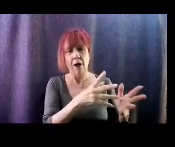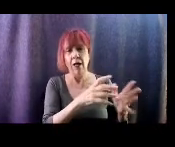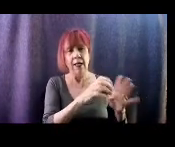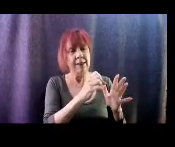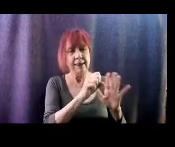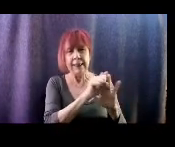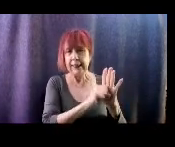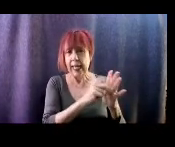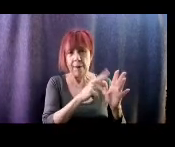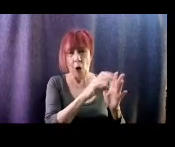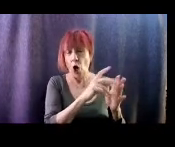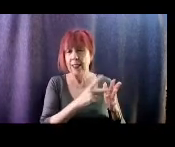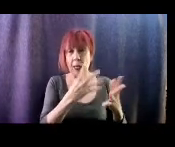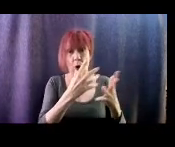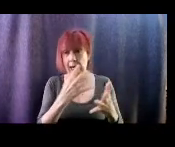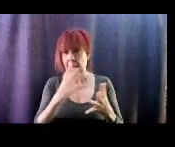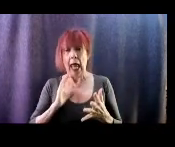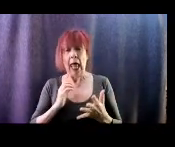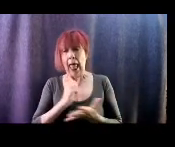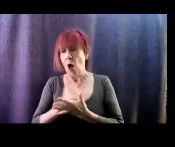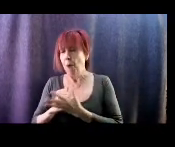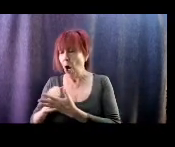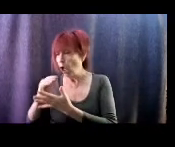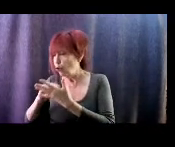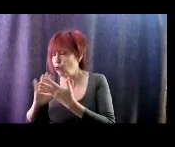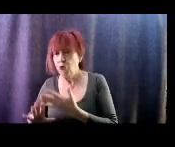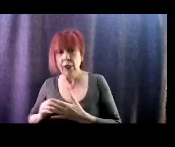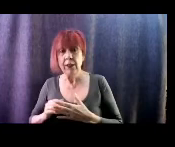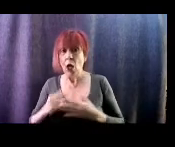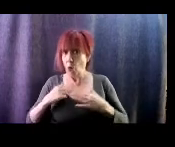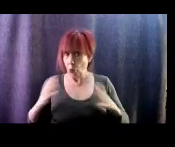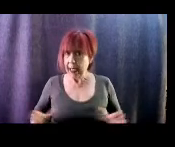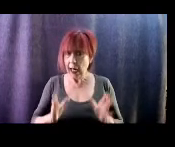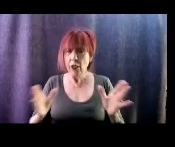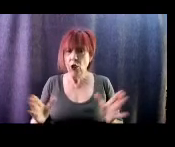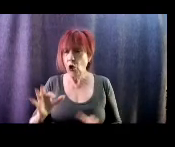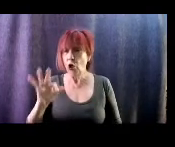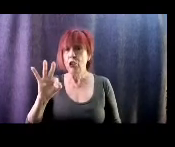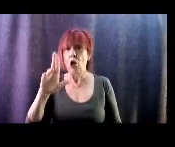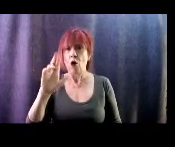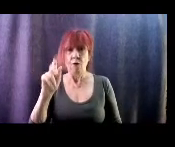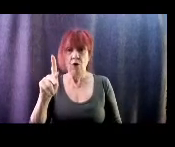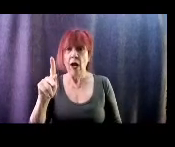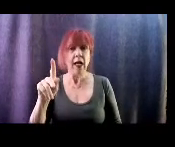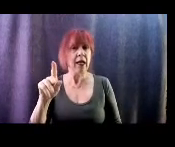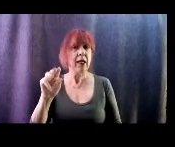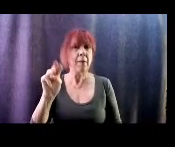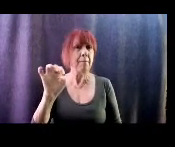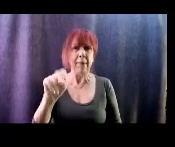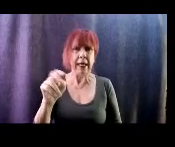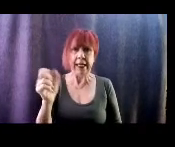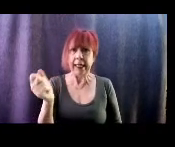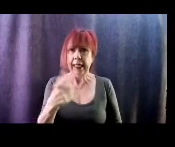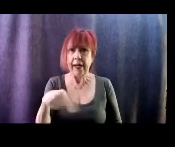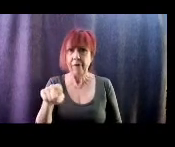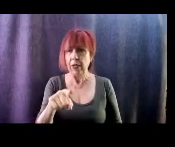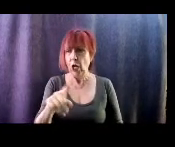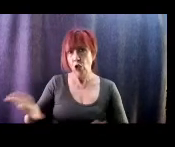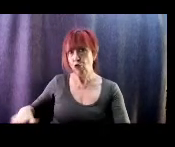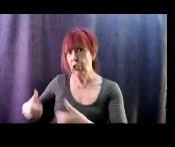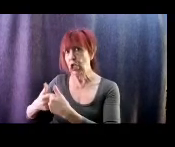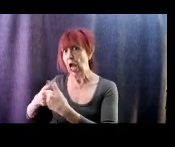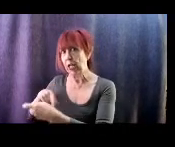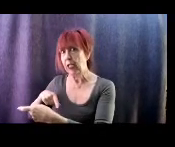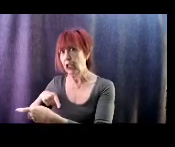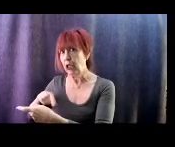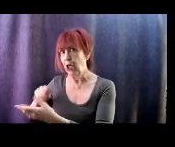with a lot of different things at the state park. We have encouraged Frank and Ben and everyone to challenge the students. Sometimes the